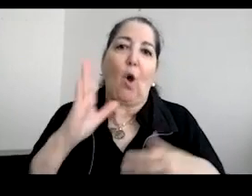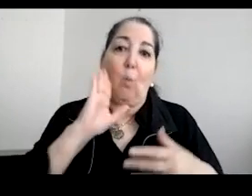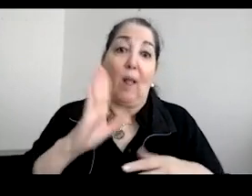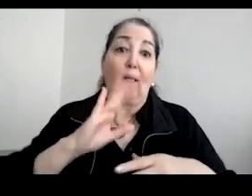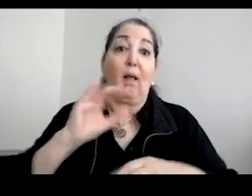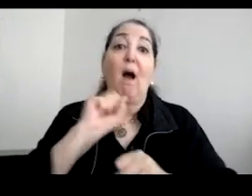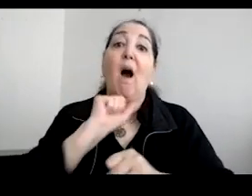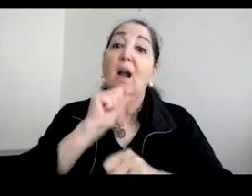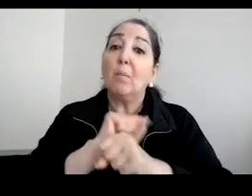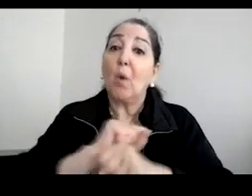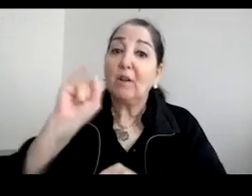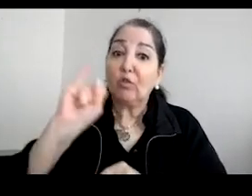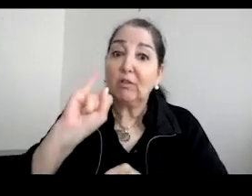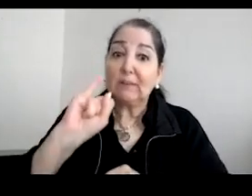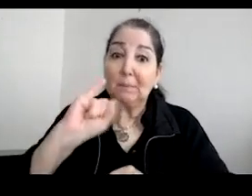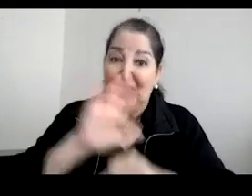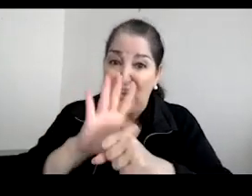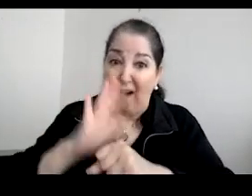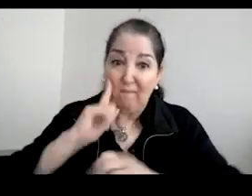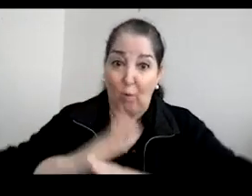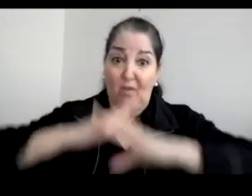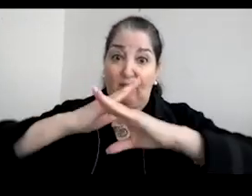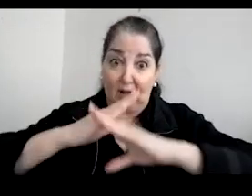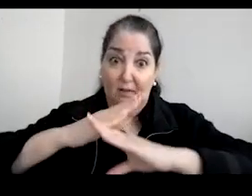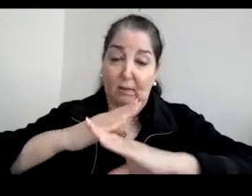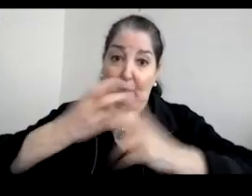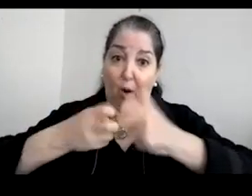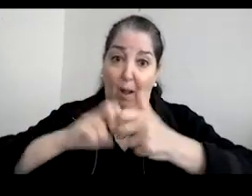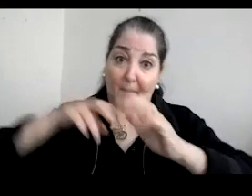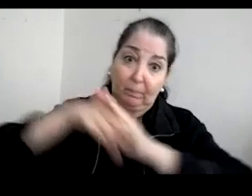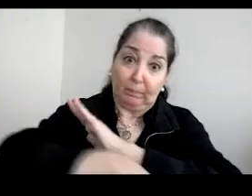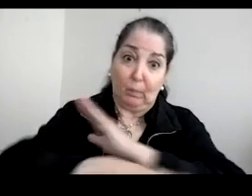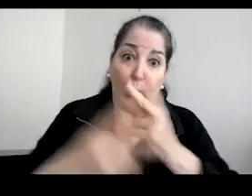forward. So let's start with just an overview.